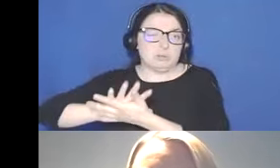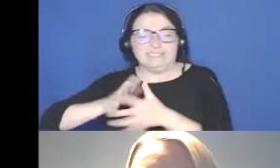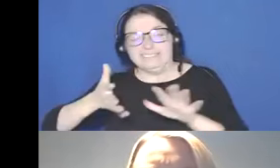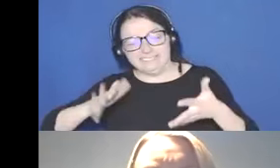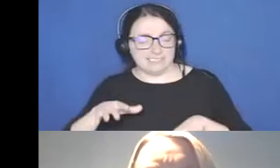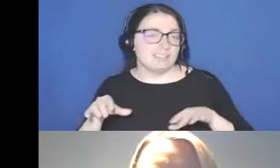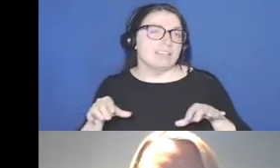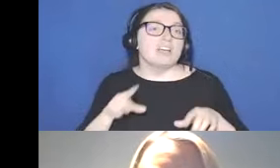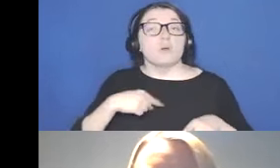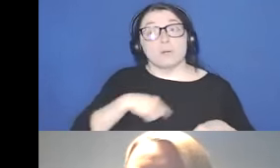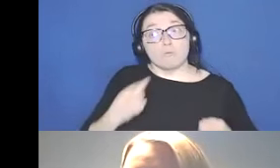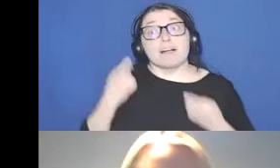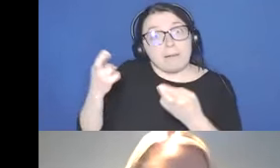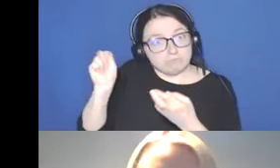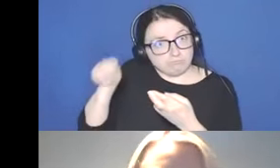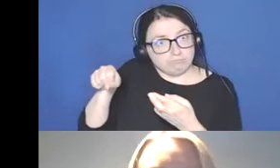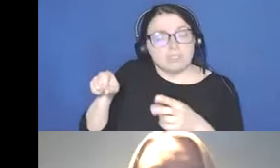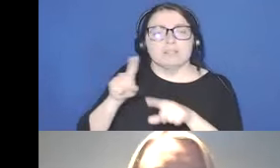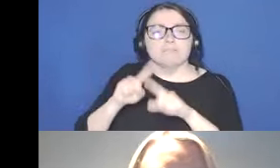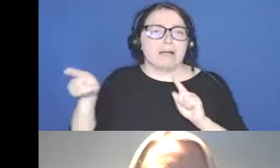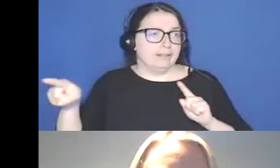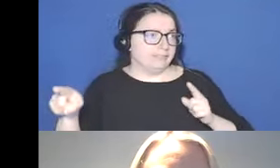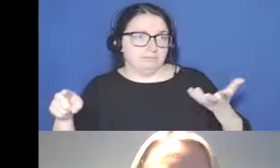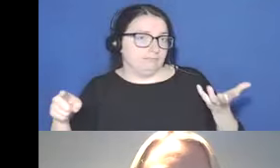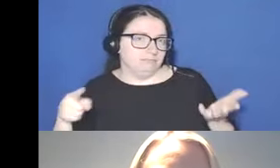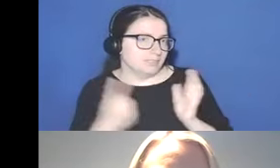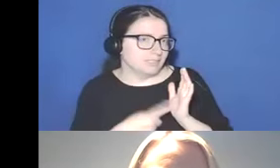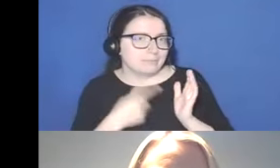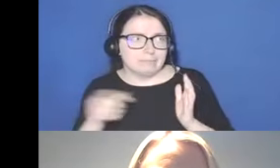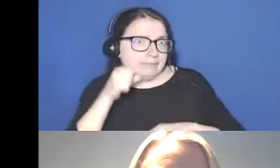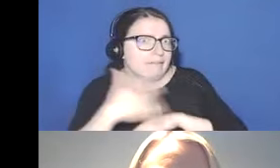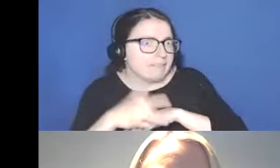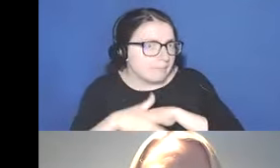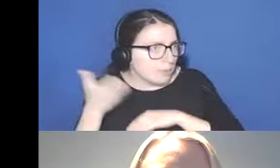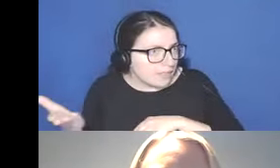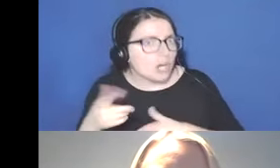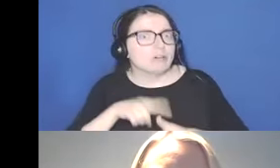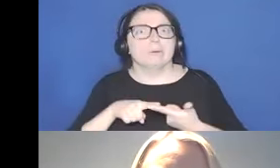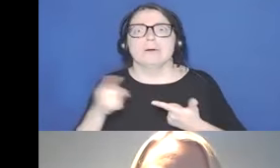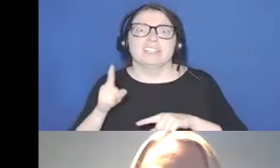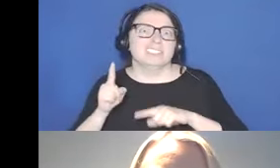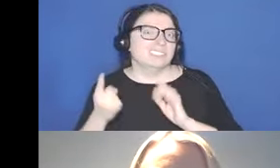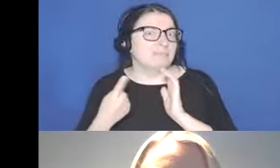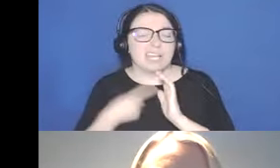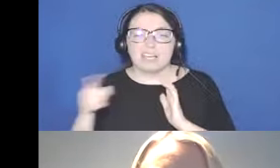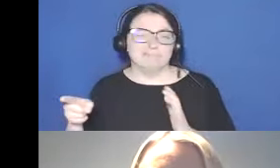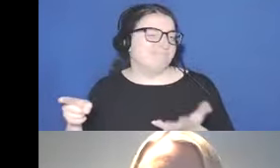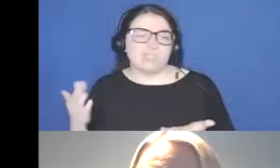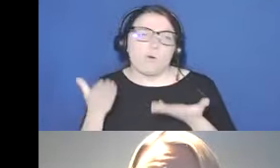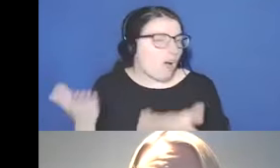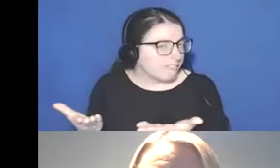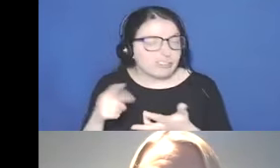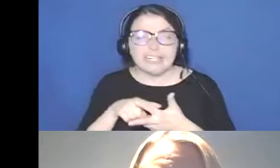that we might be recommending something that just isn't even available at the school or an option.